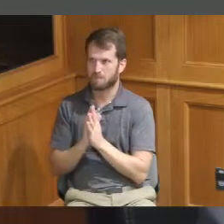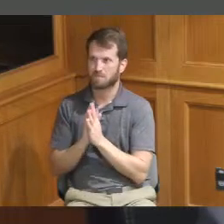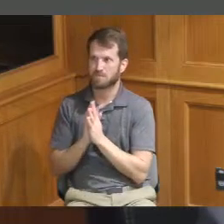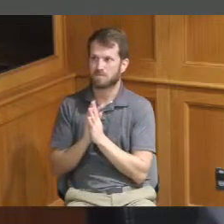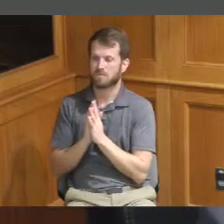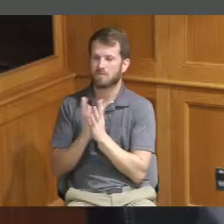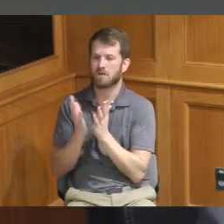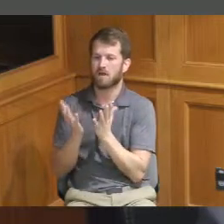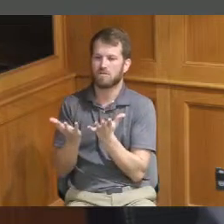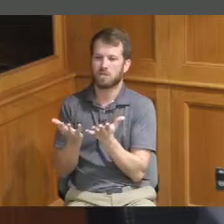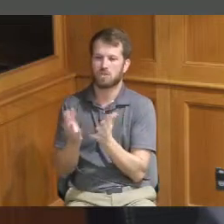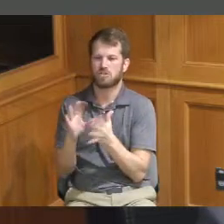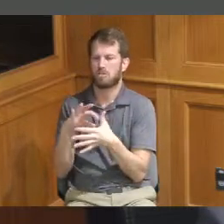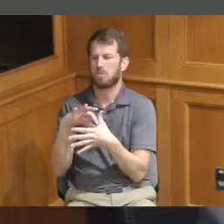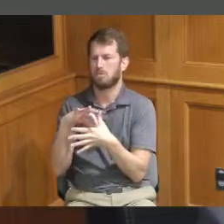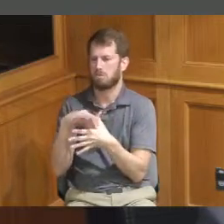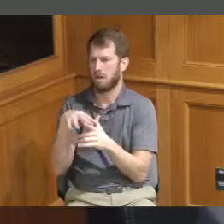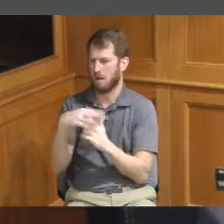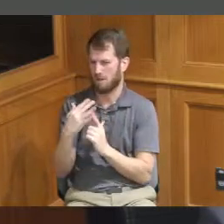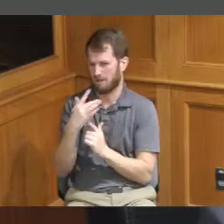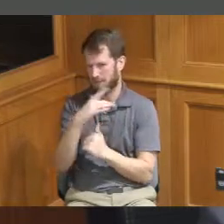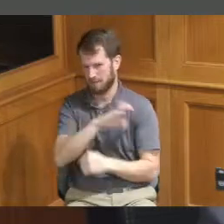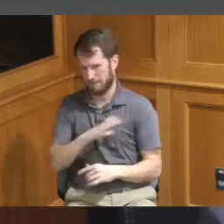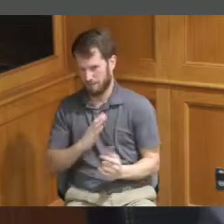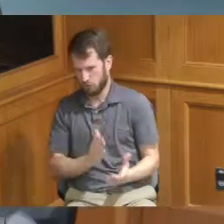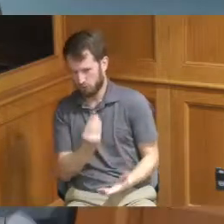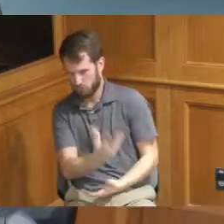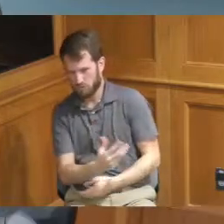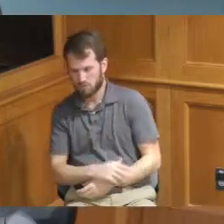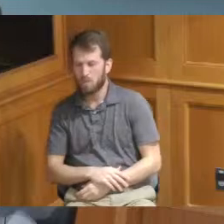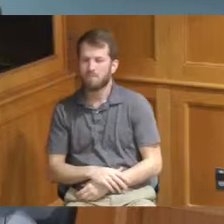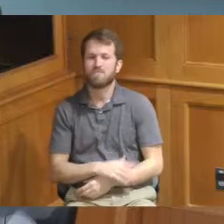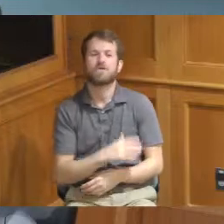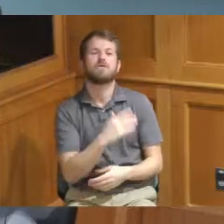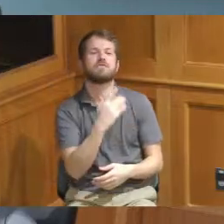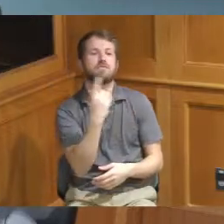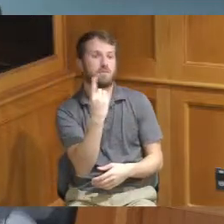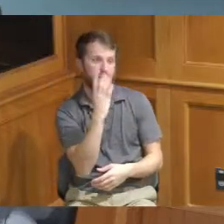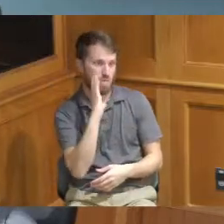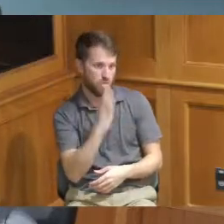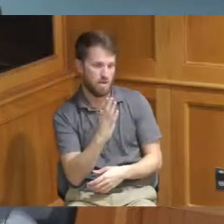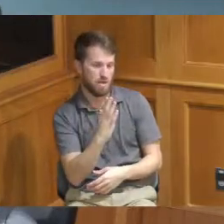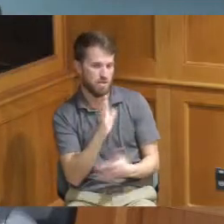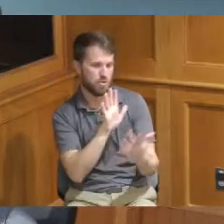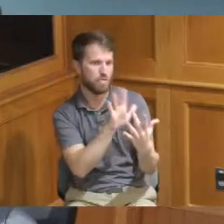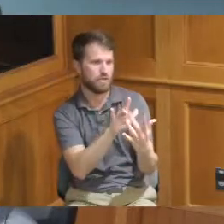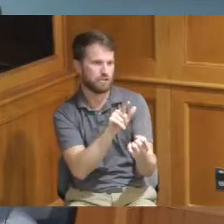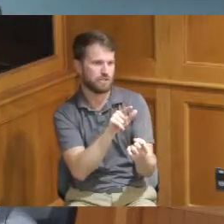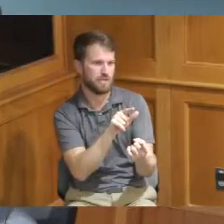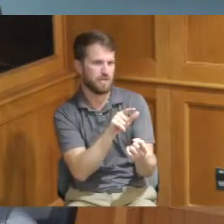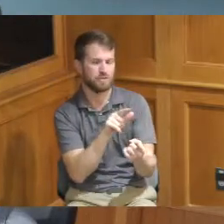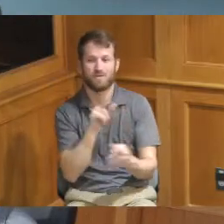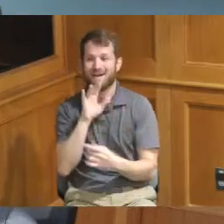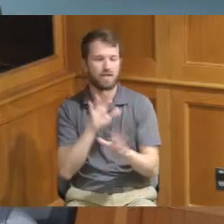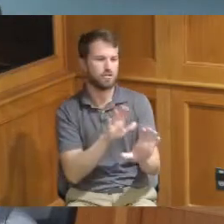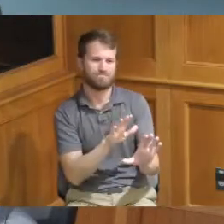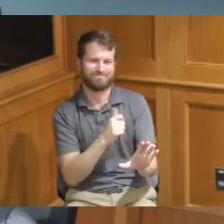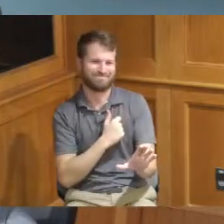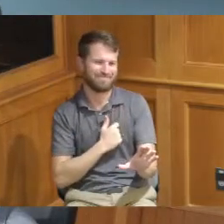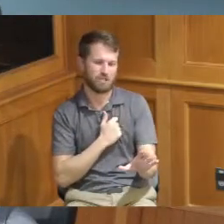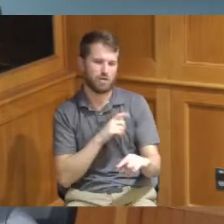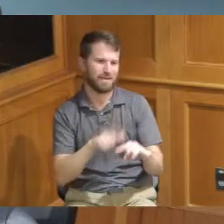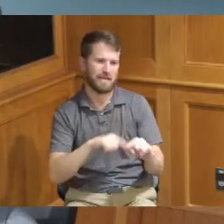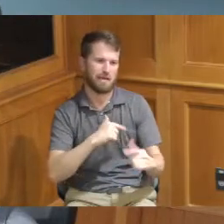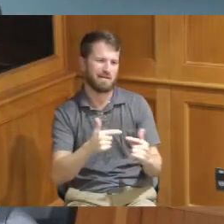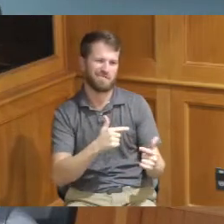So there's just some context for you, Commissioner. So someone will reach out to you. I think that Your time is, we don't allow us to go back and